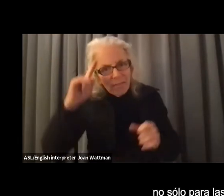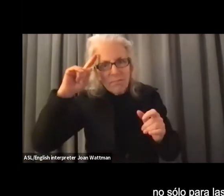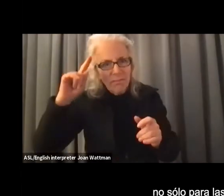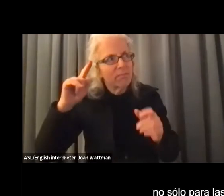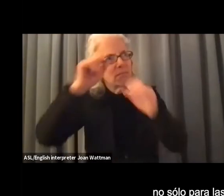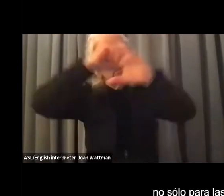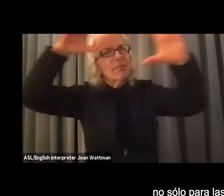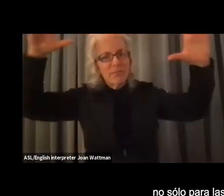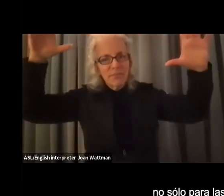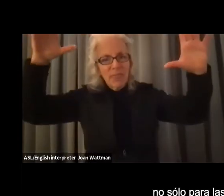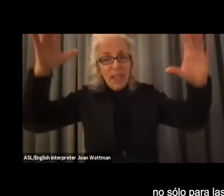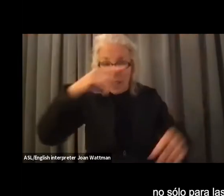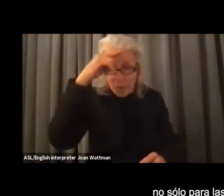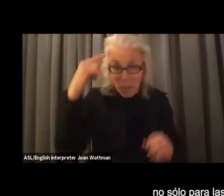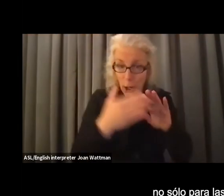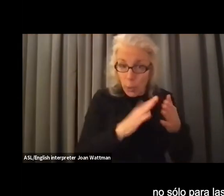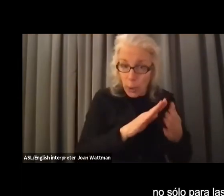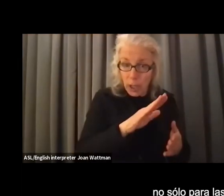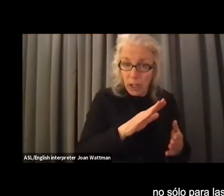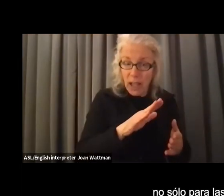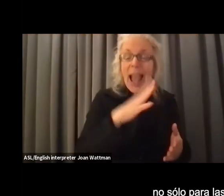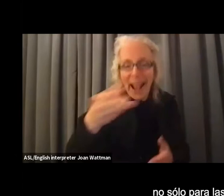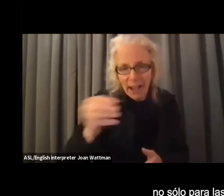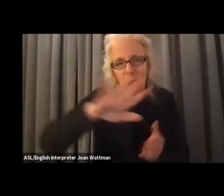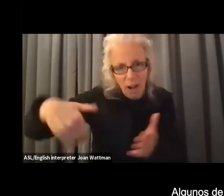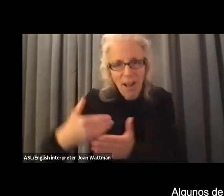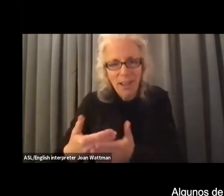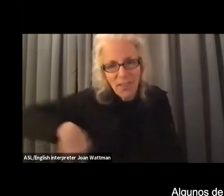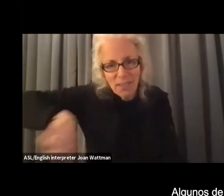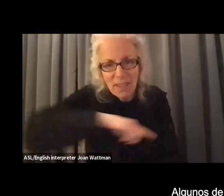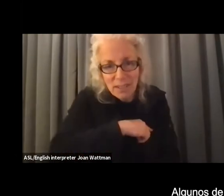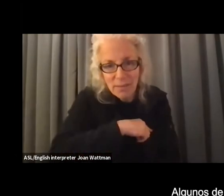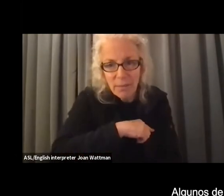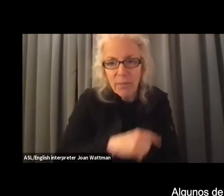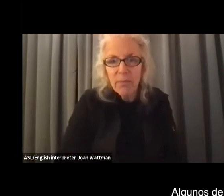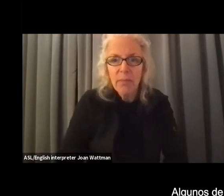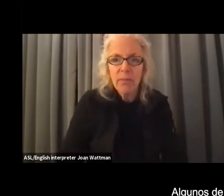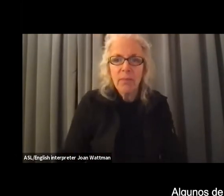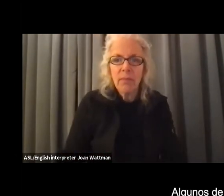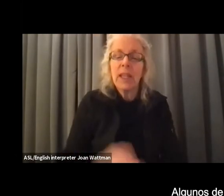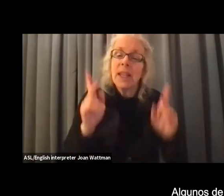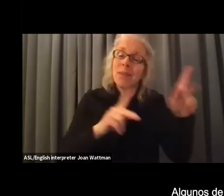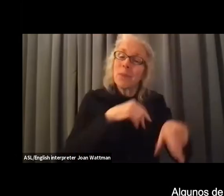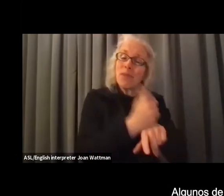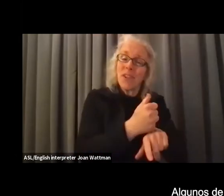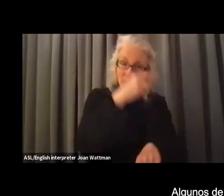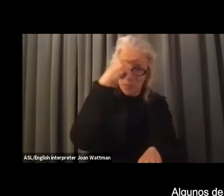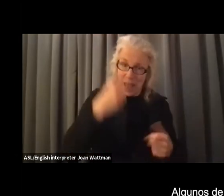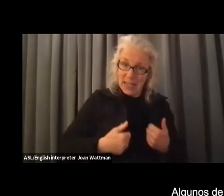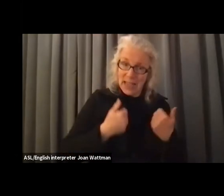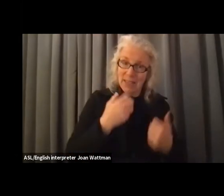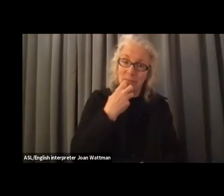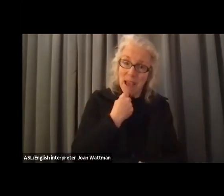not only for Black communities, but for all of us, right? Some of the founders of the Black Lives Matter